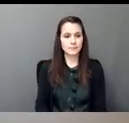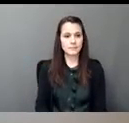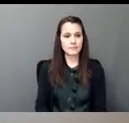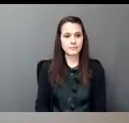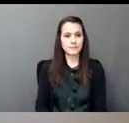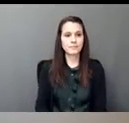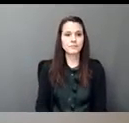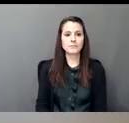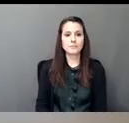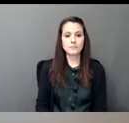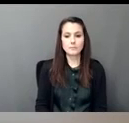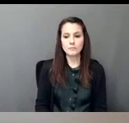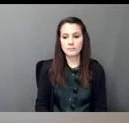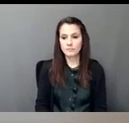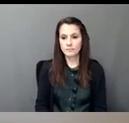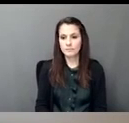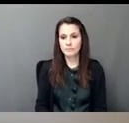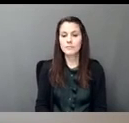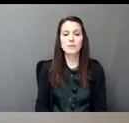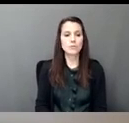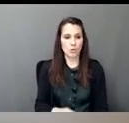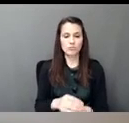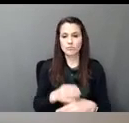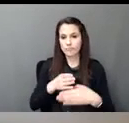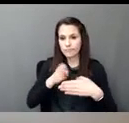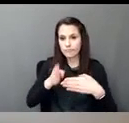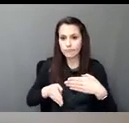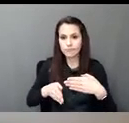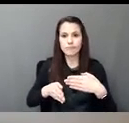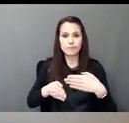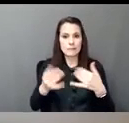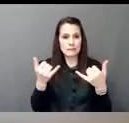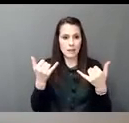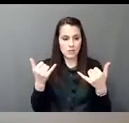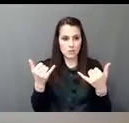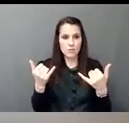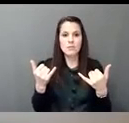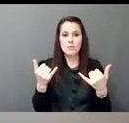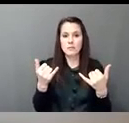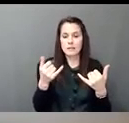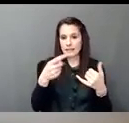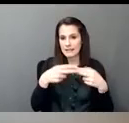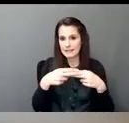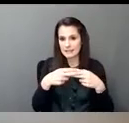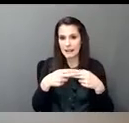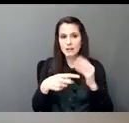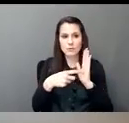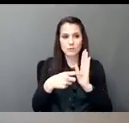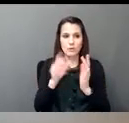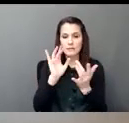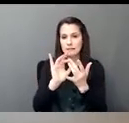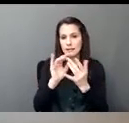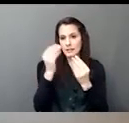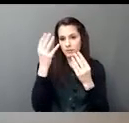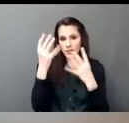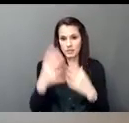So to wrap up, or start the wrap up anyway, I have a slide with contact information up here.